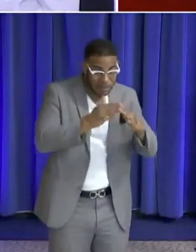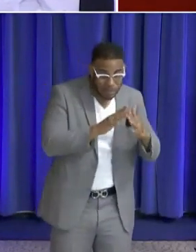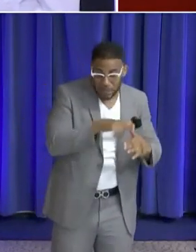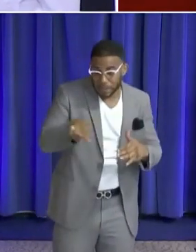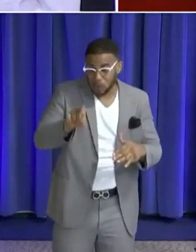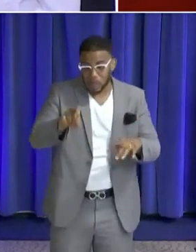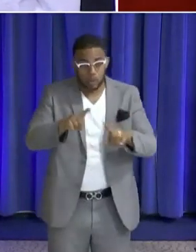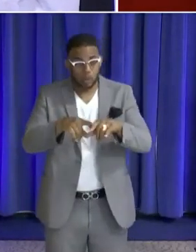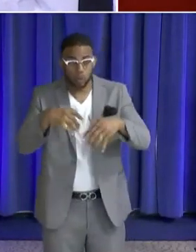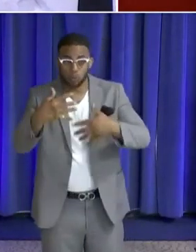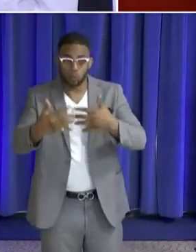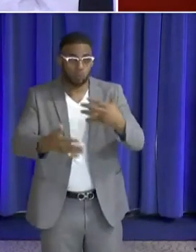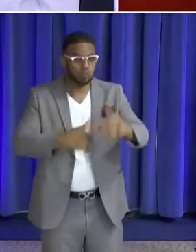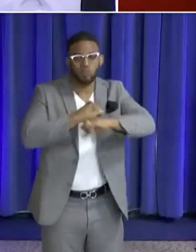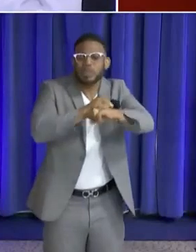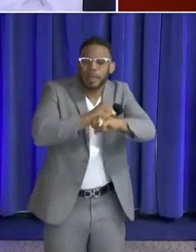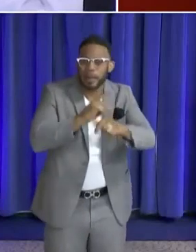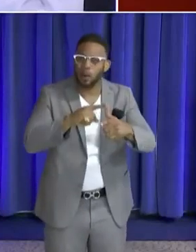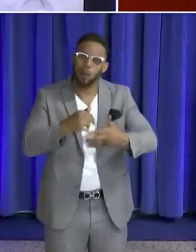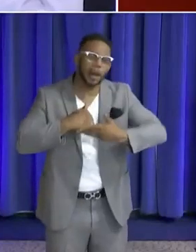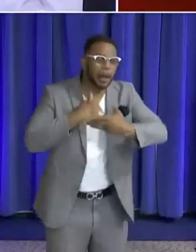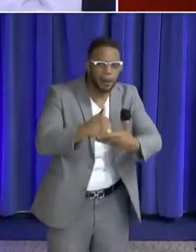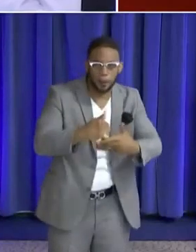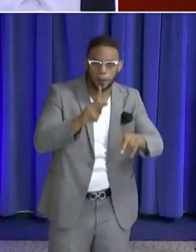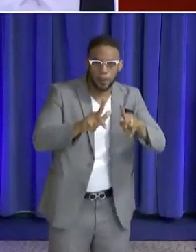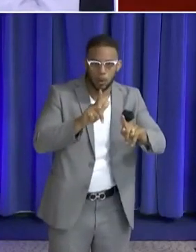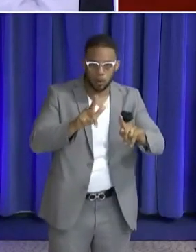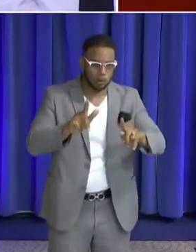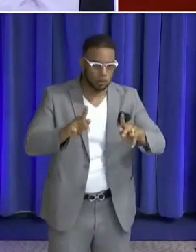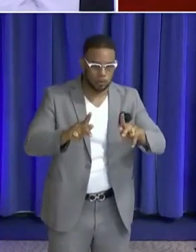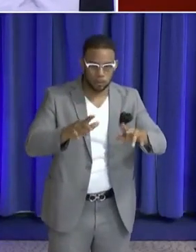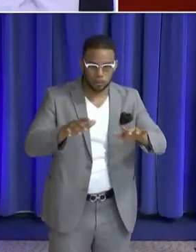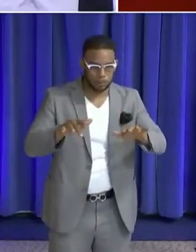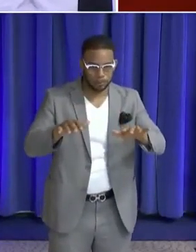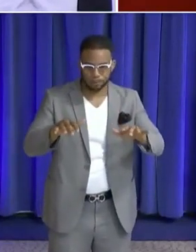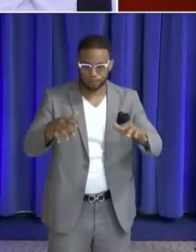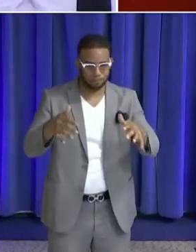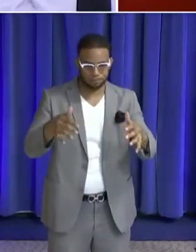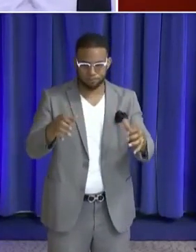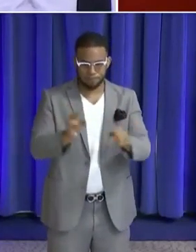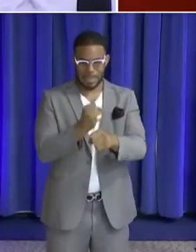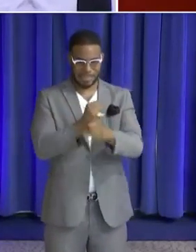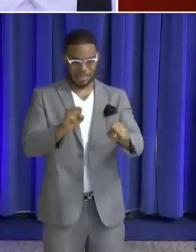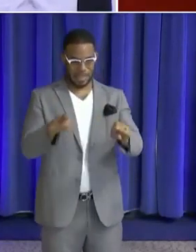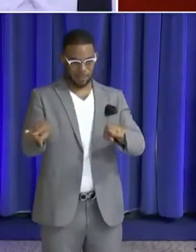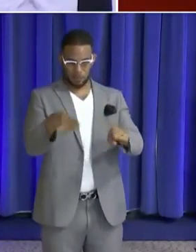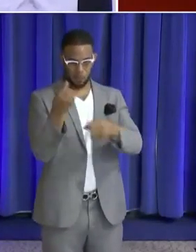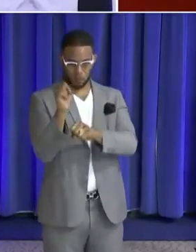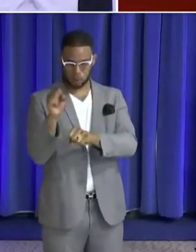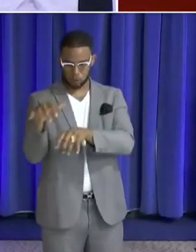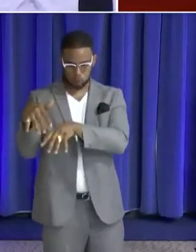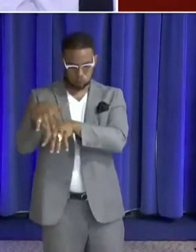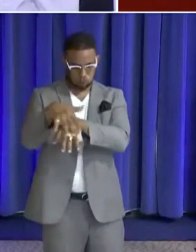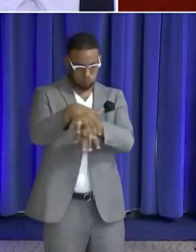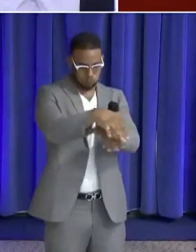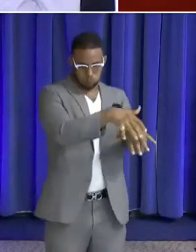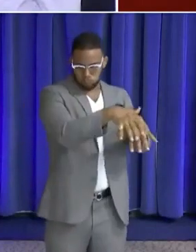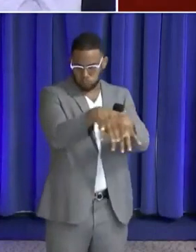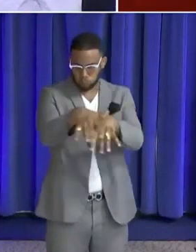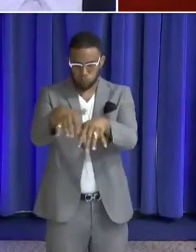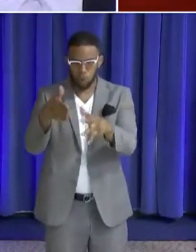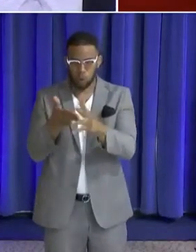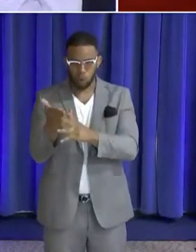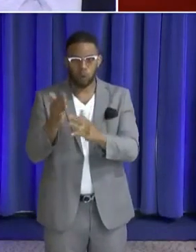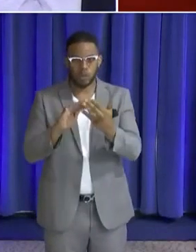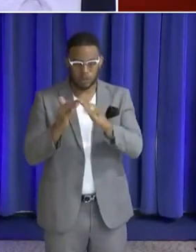to protect or help people move, to make safe protesters moving through the city, they may